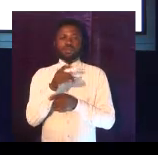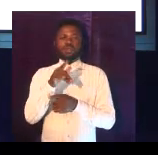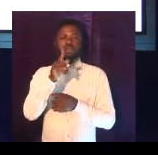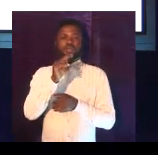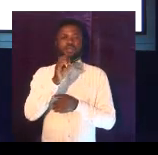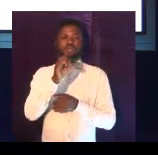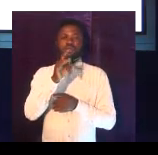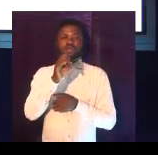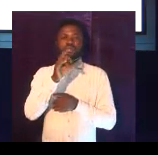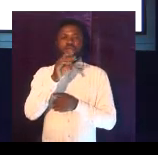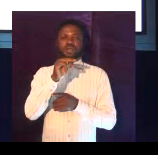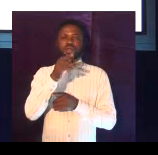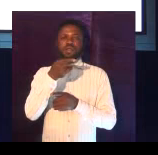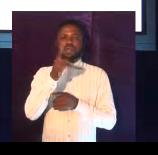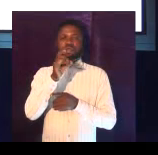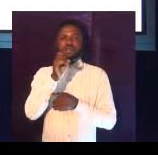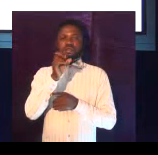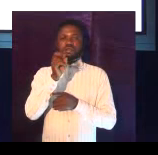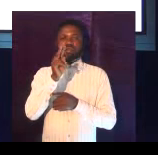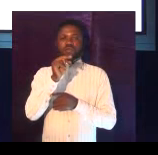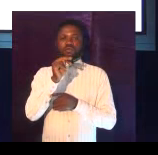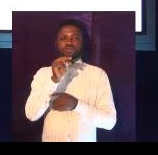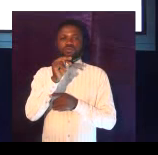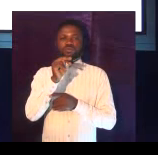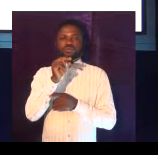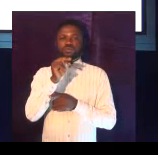is tetrahedron.